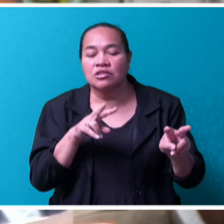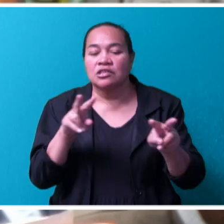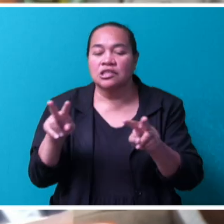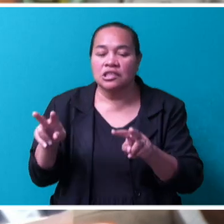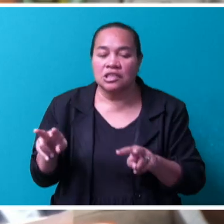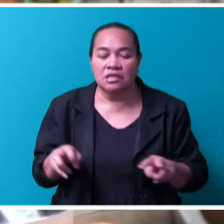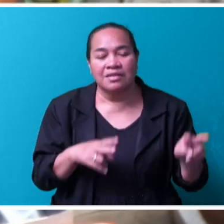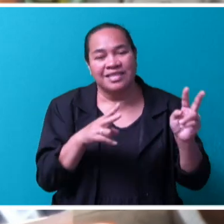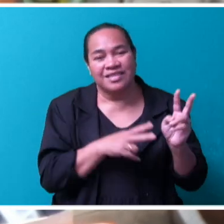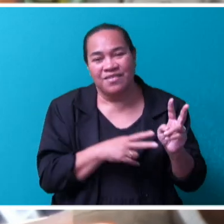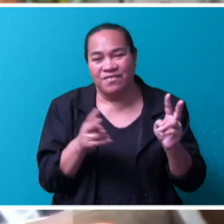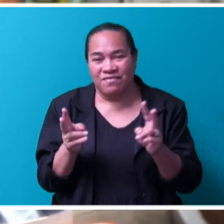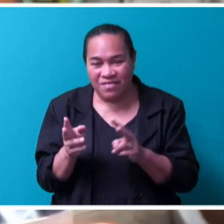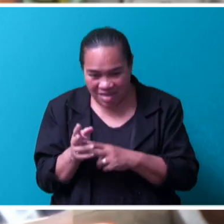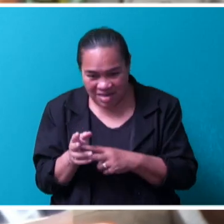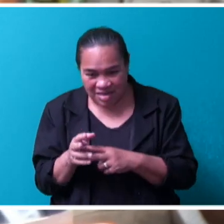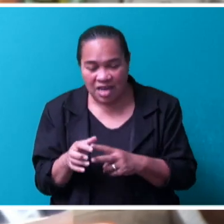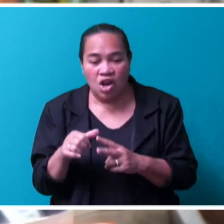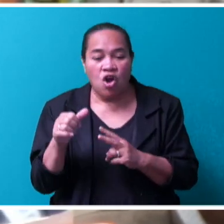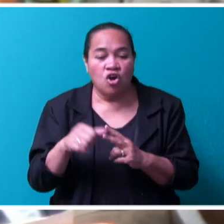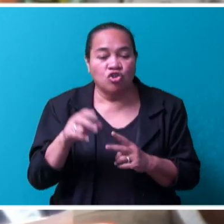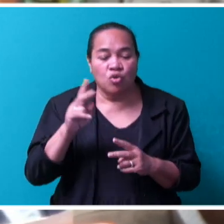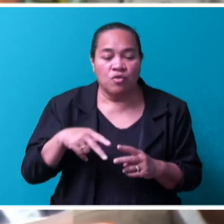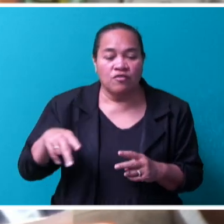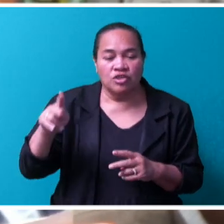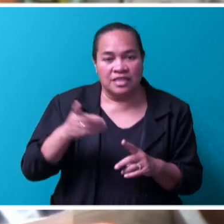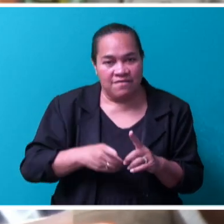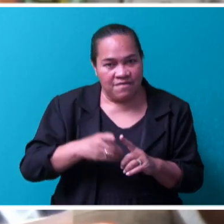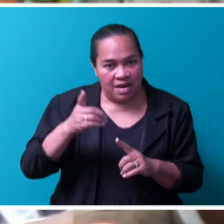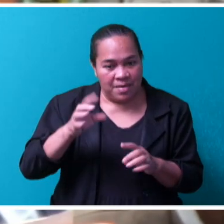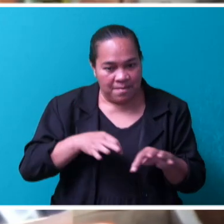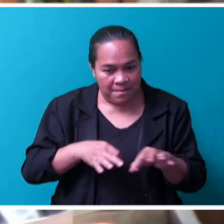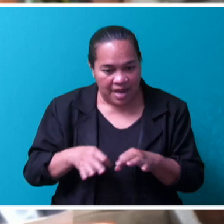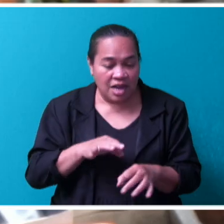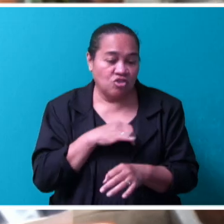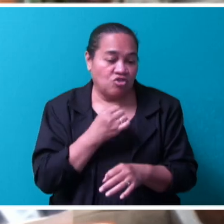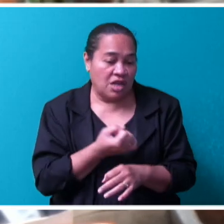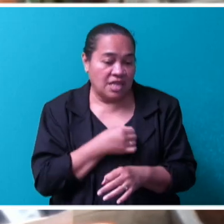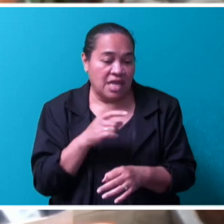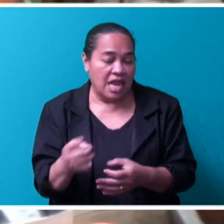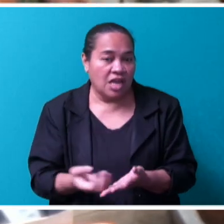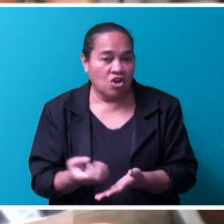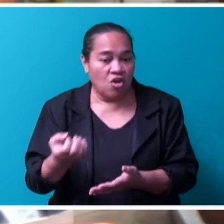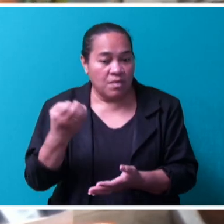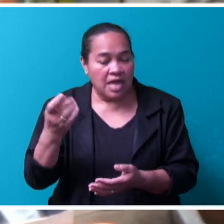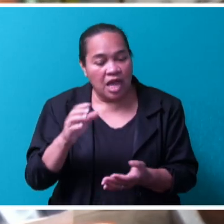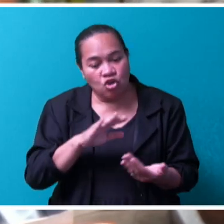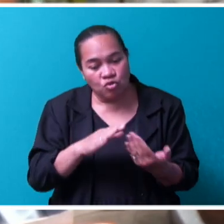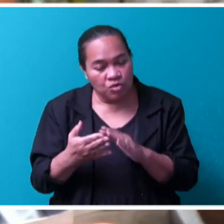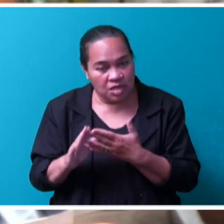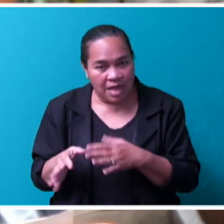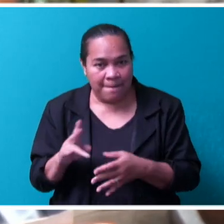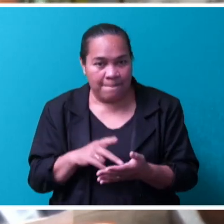village and provincial development plans, strengthen economic and community programs, and